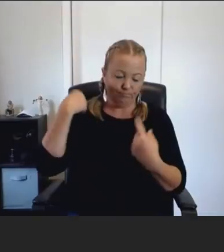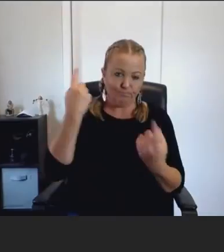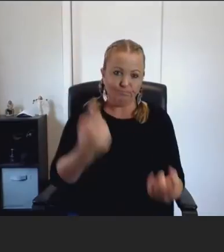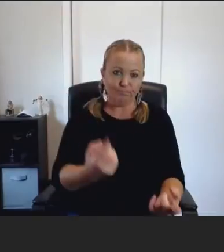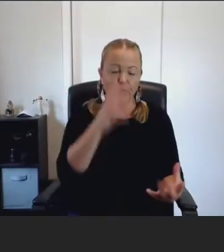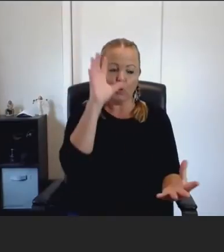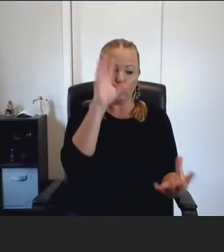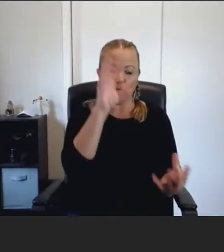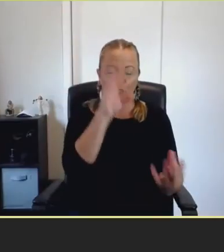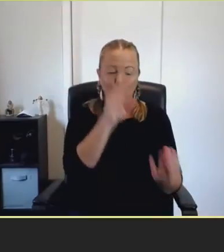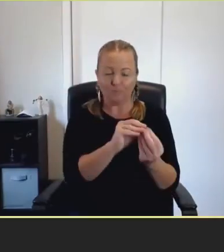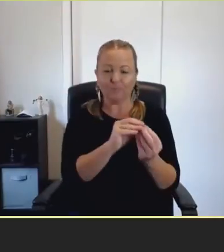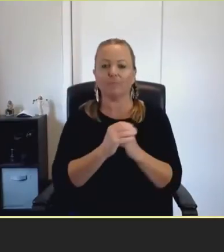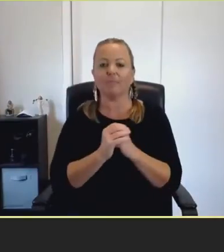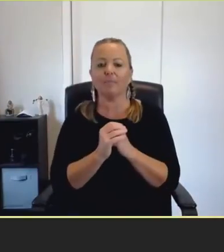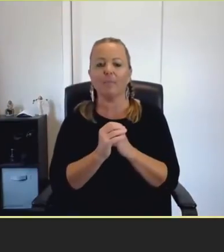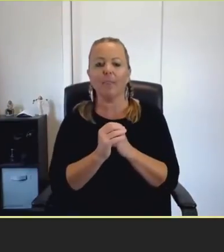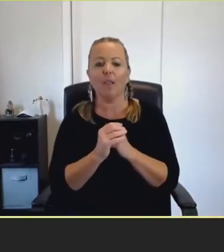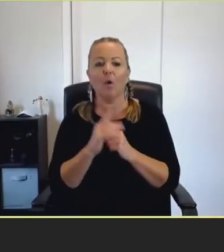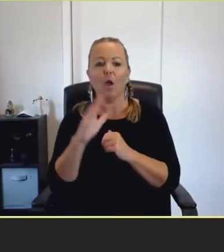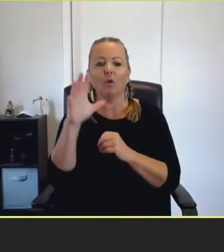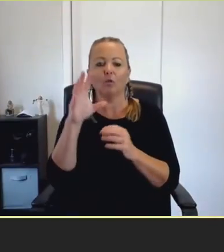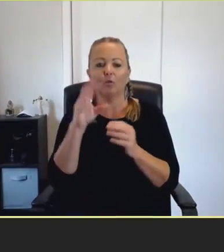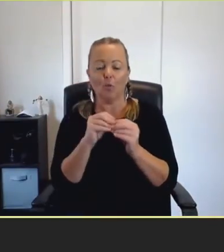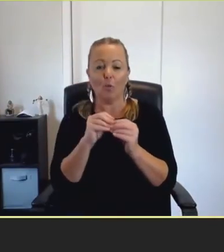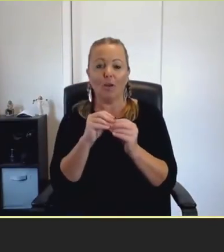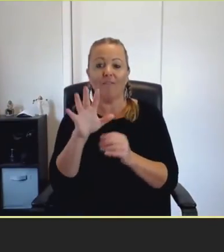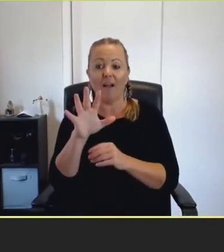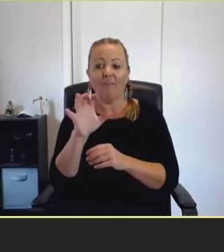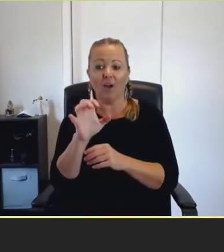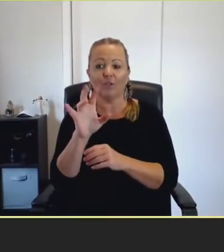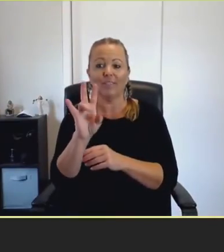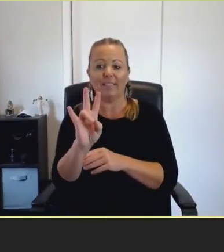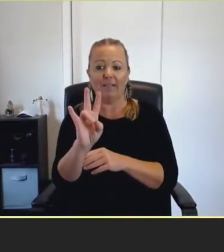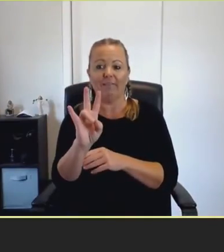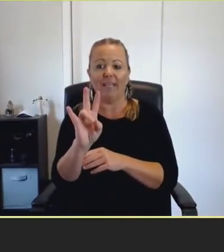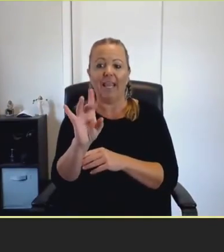for a total of 578 have now recovered.